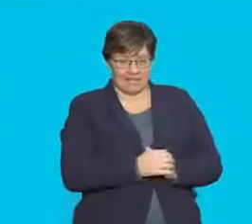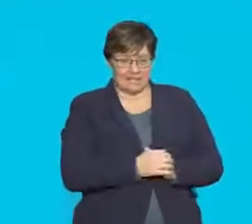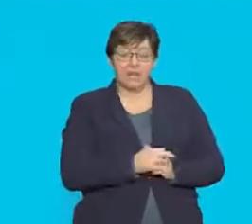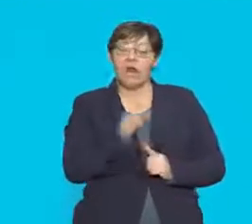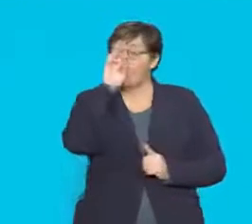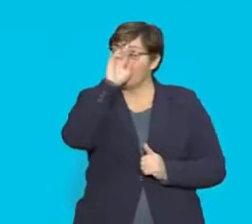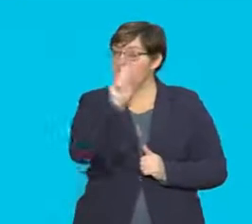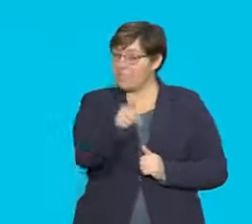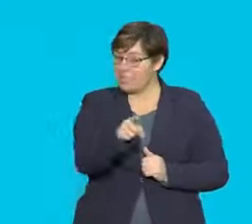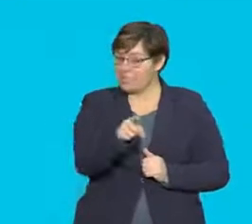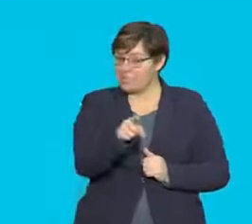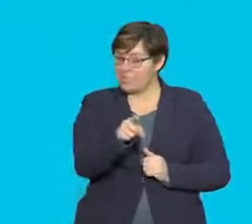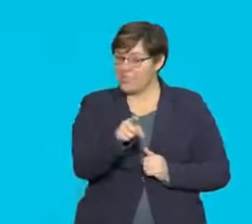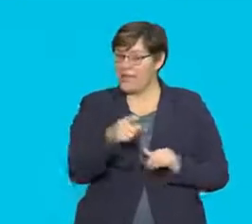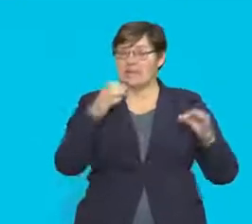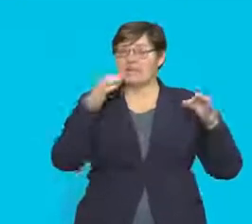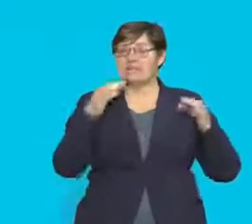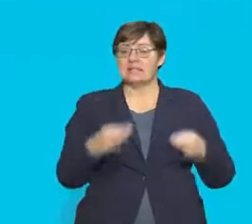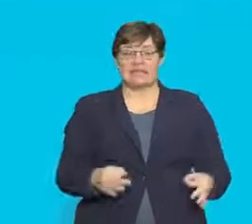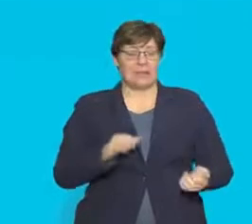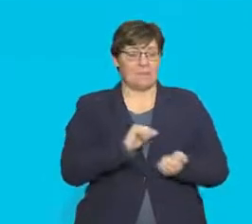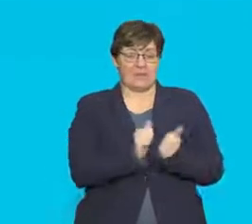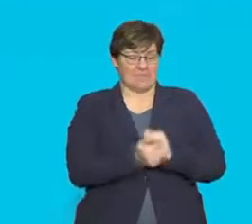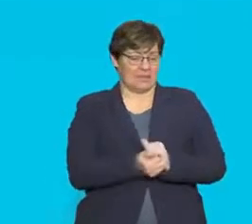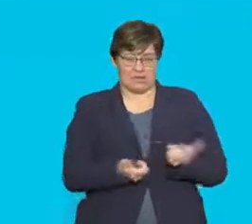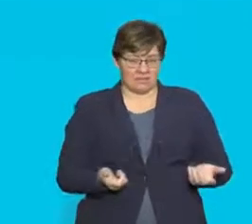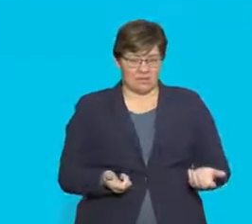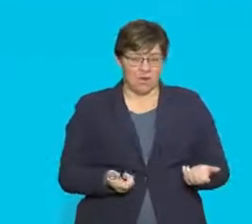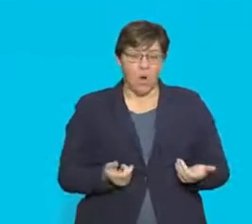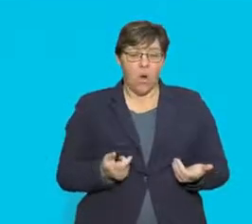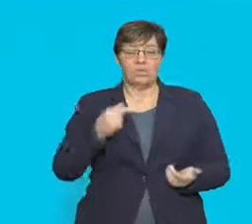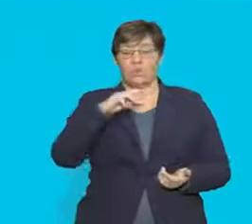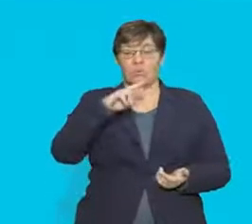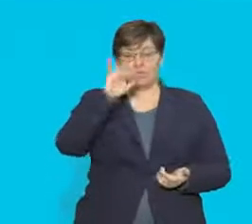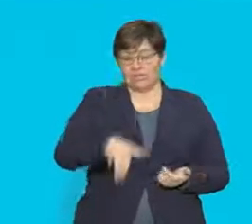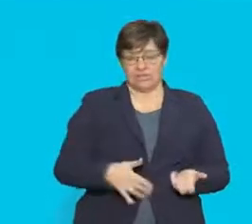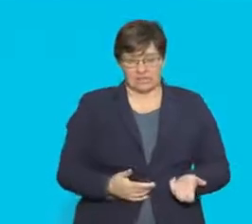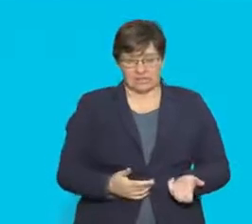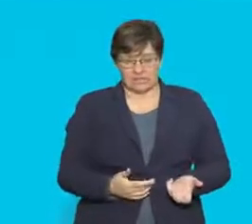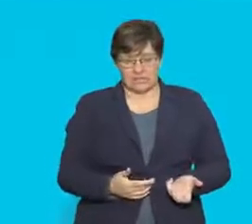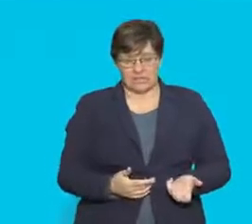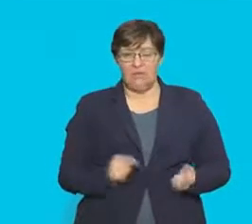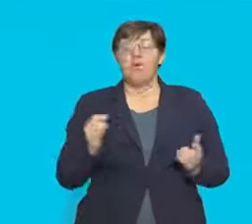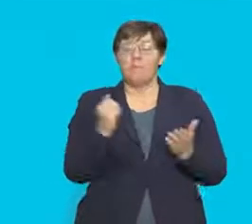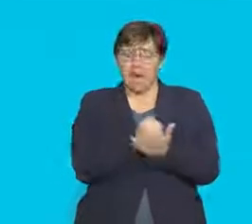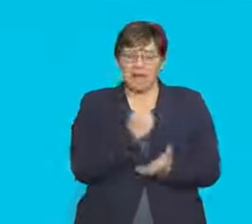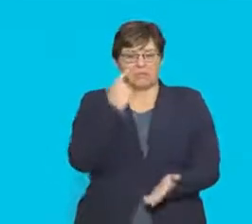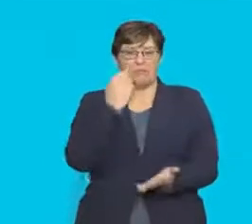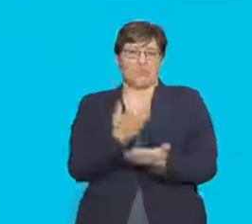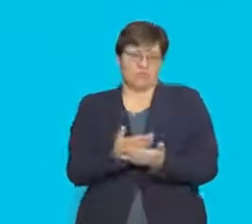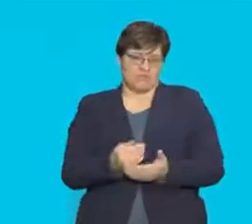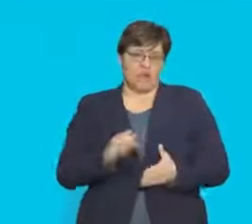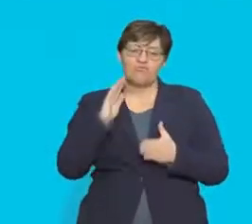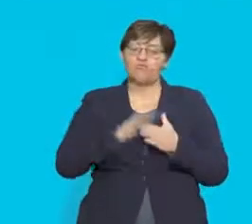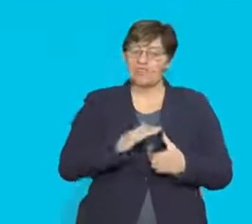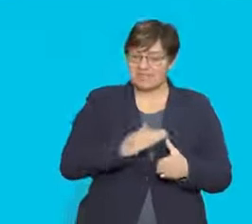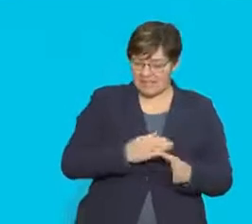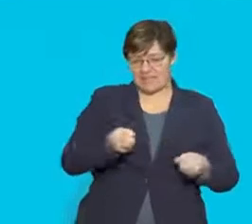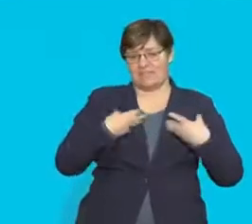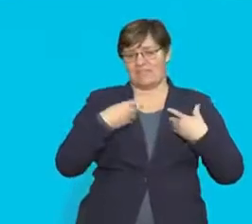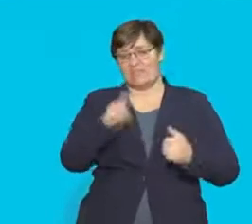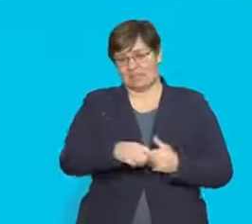remember, you cannot make a decision in mathematics or in geometry, to be specific, without giving me a reason.